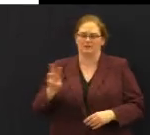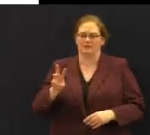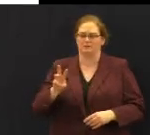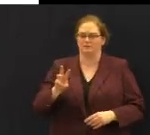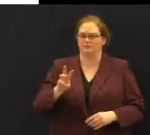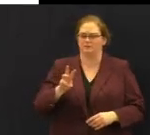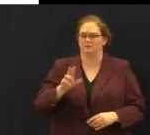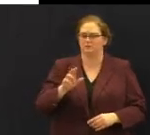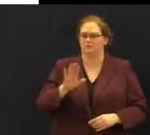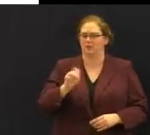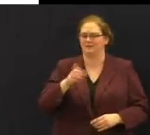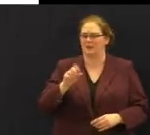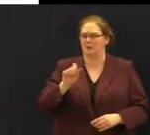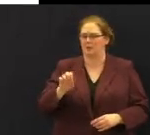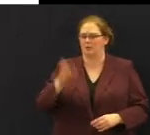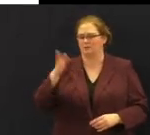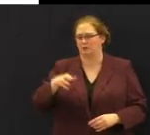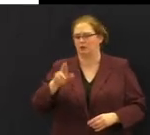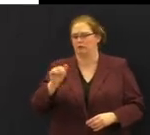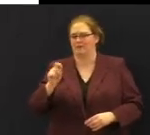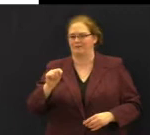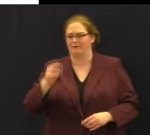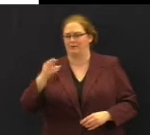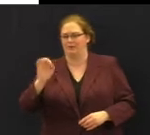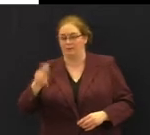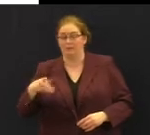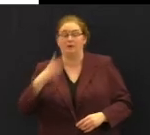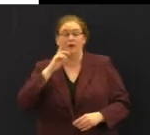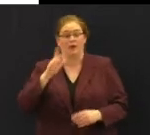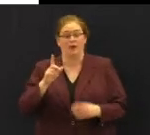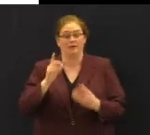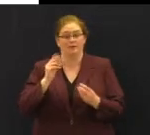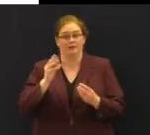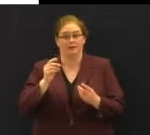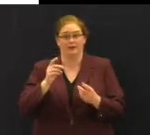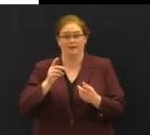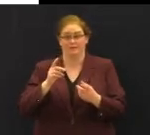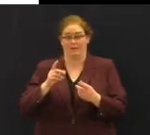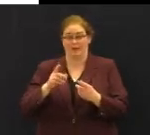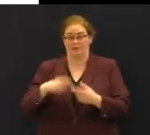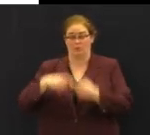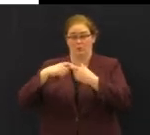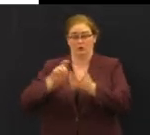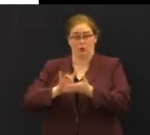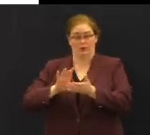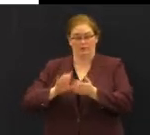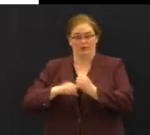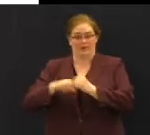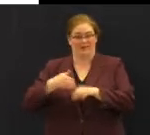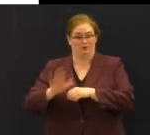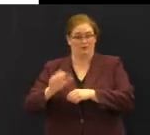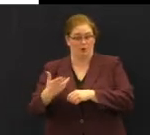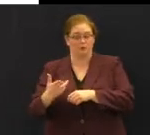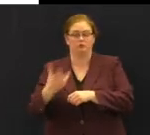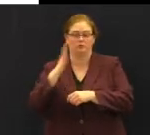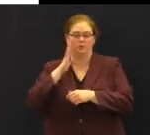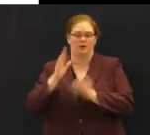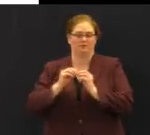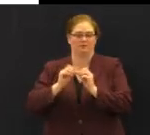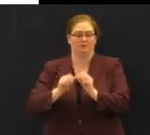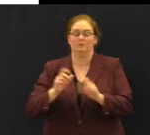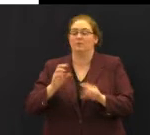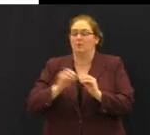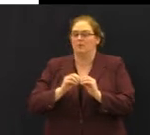buckscounty.org/renthelp. And updated information will be available if the moratorium is extended past the end of March. Right now, it's unknown whether that will happen or